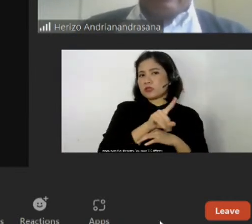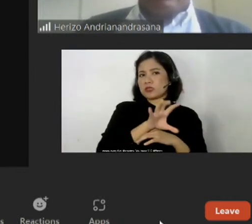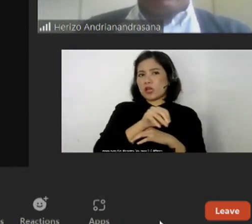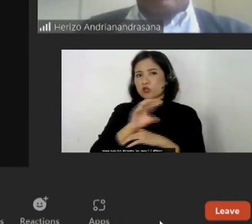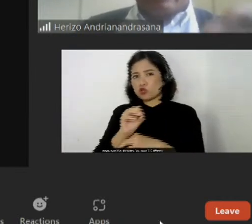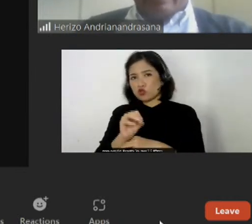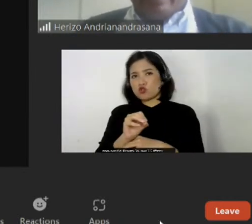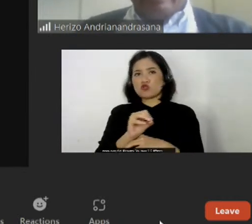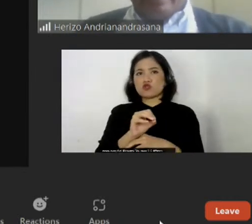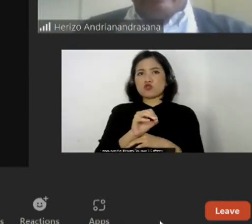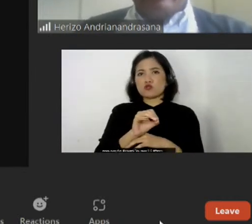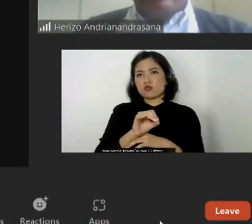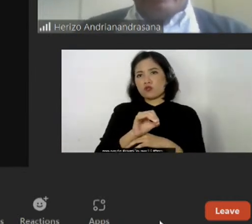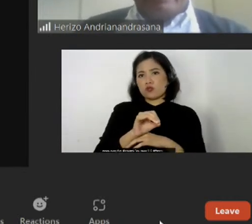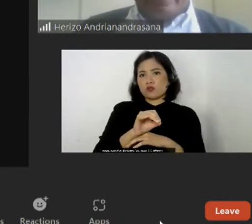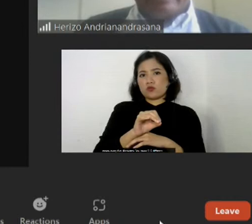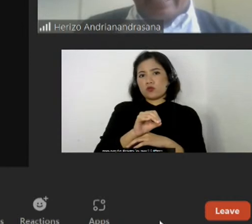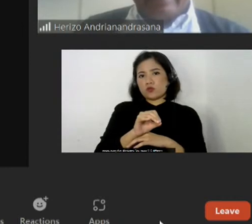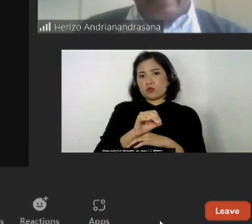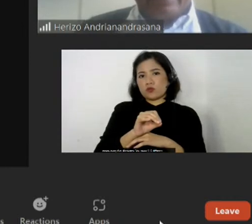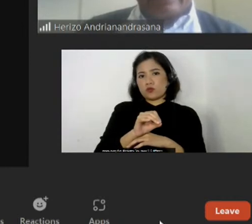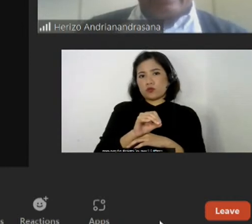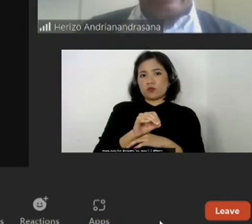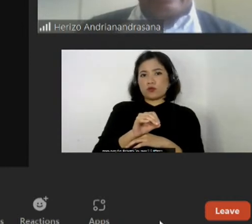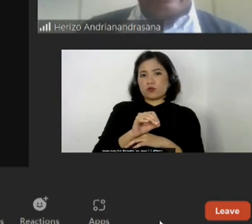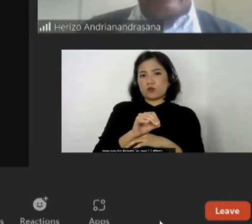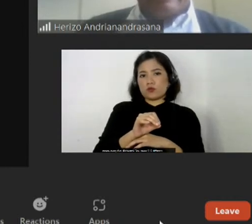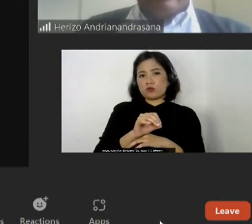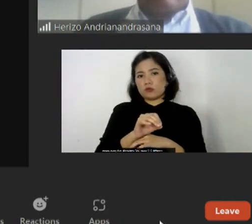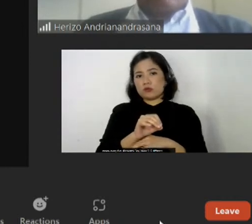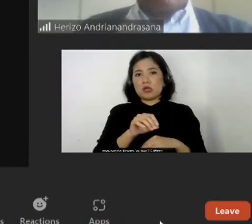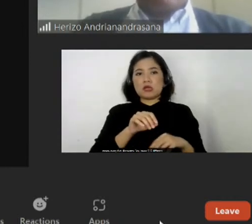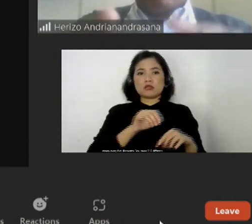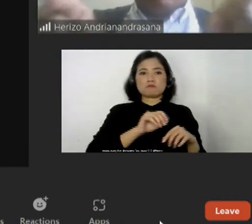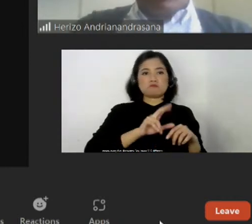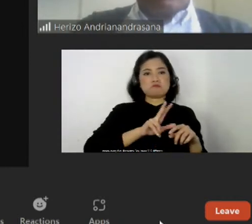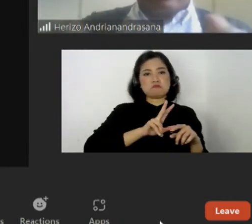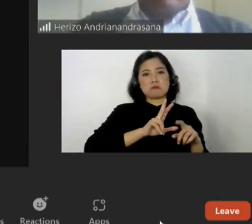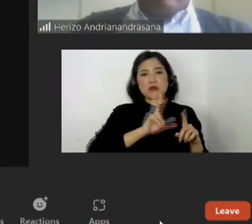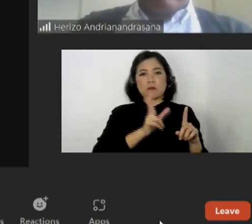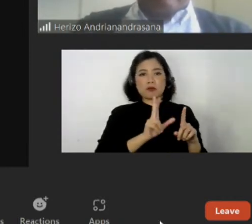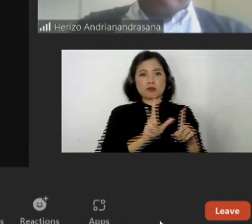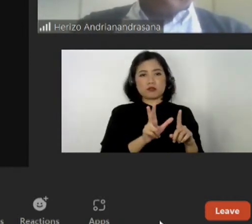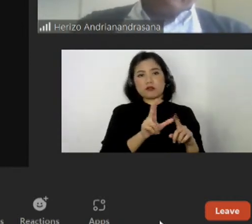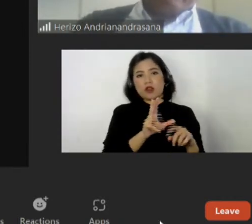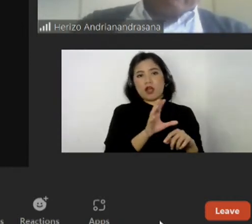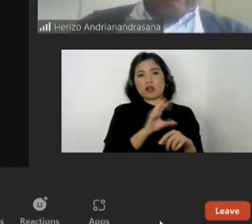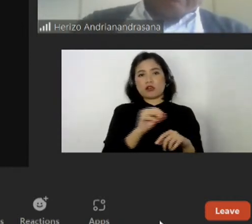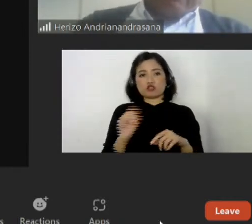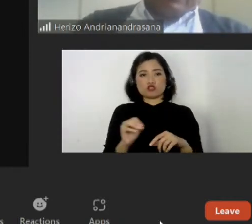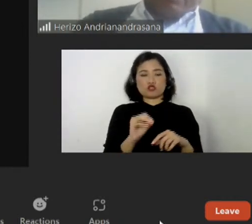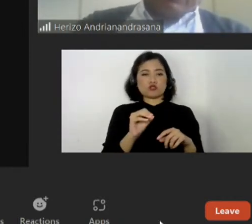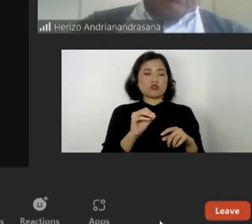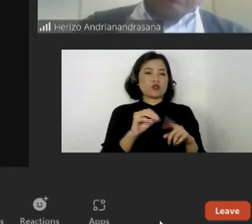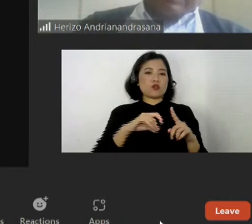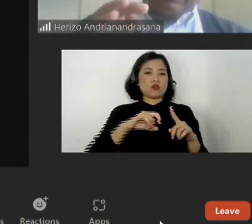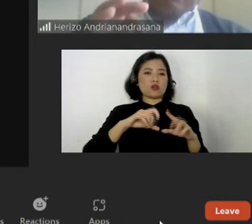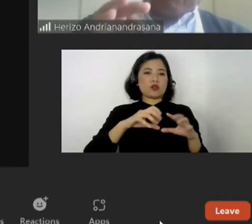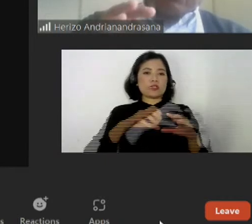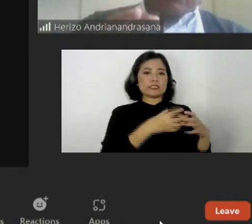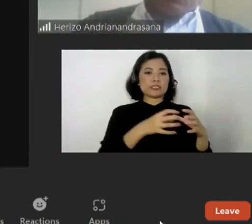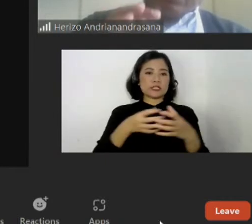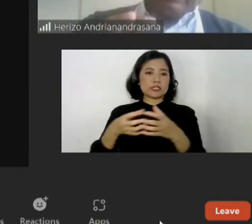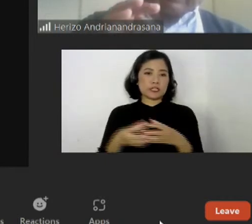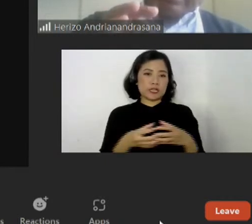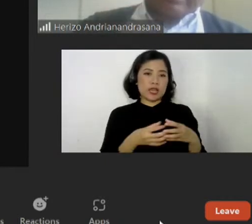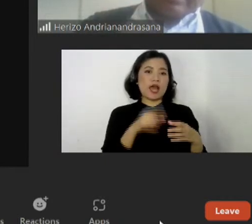clusters. In 2018, we had 800 clusters. So we developed these buffer zones, 10